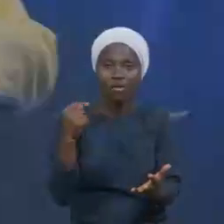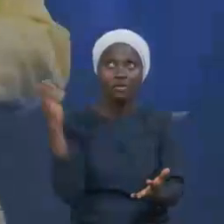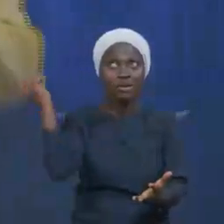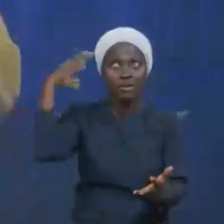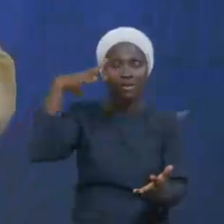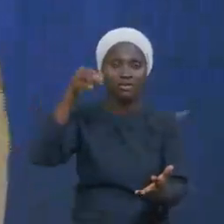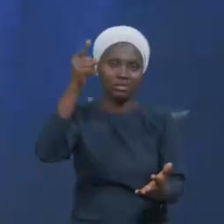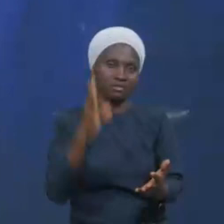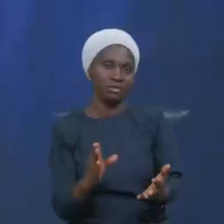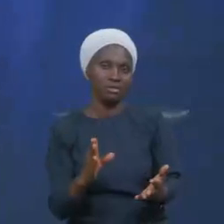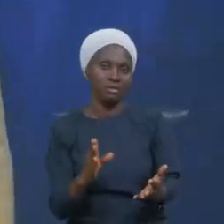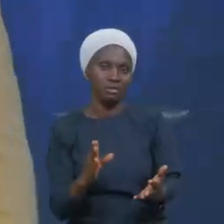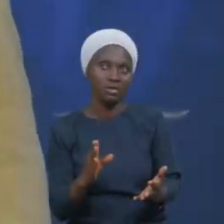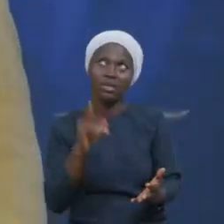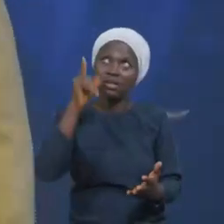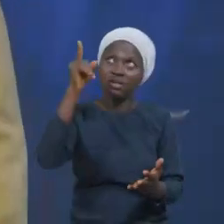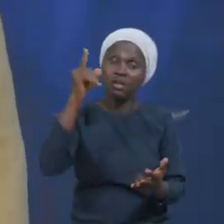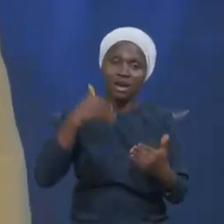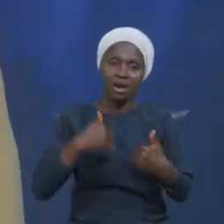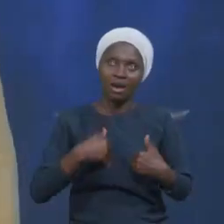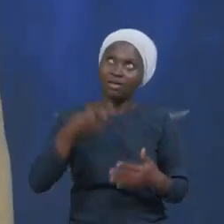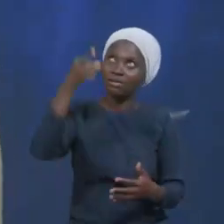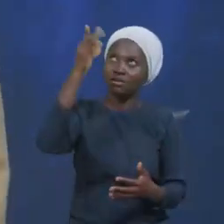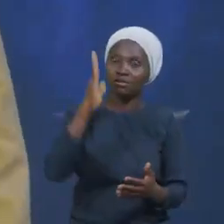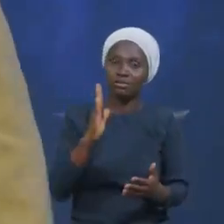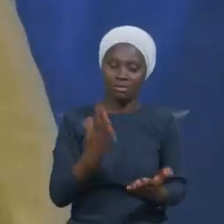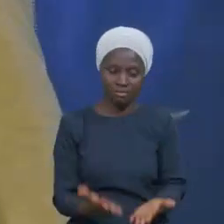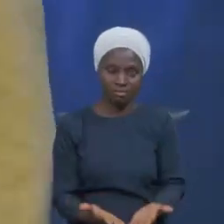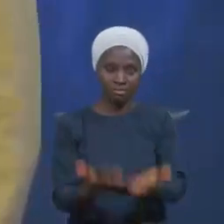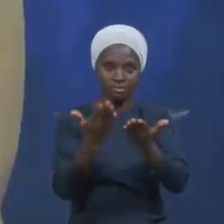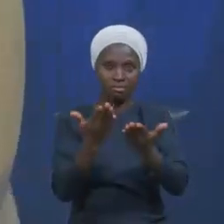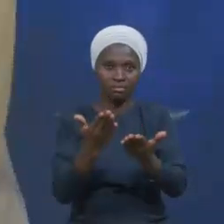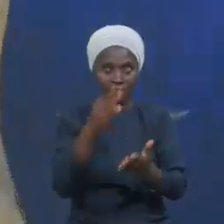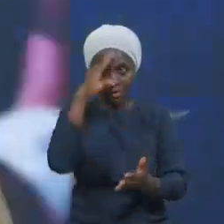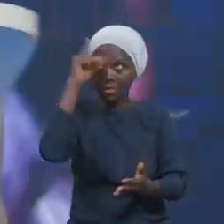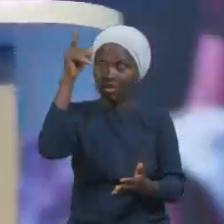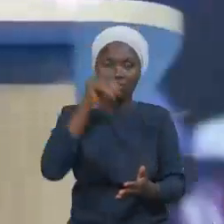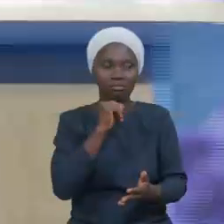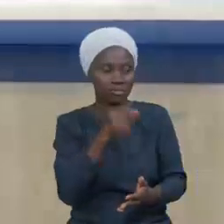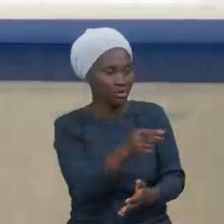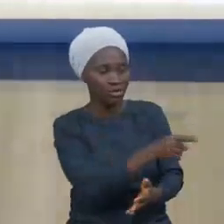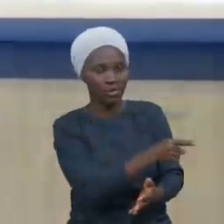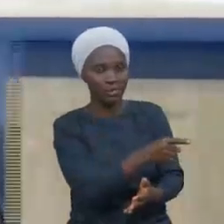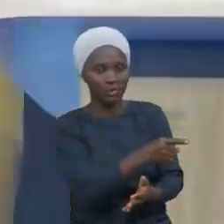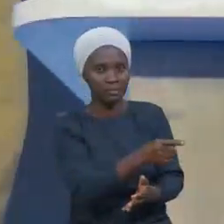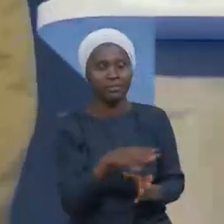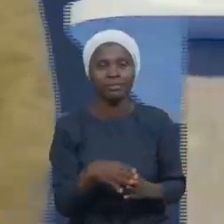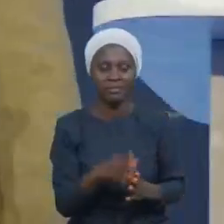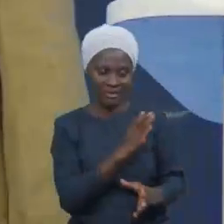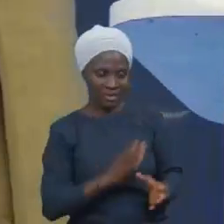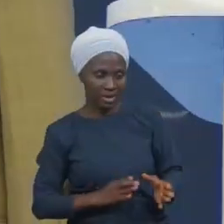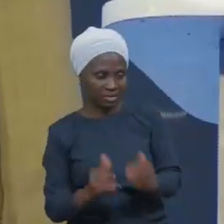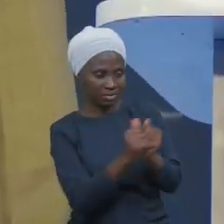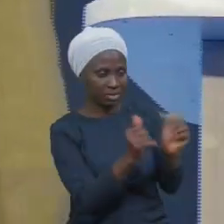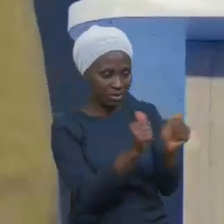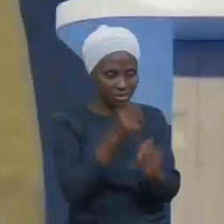as God exalted. Him, not them. Christ and prophets, not